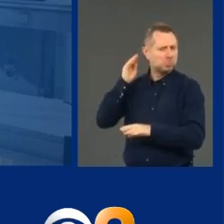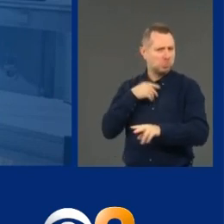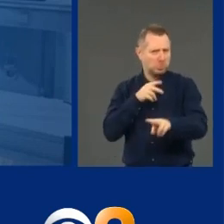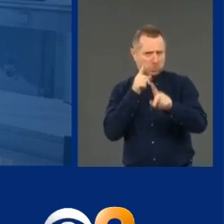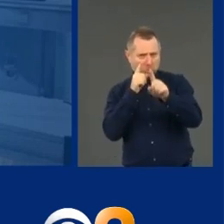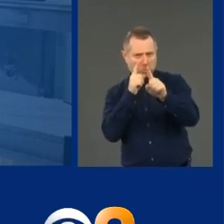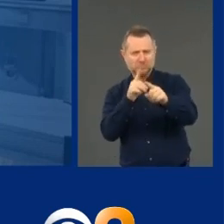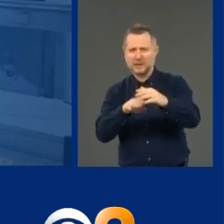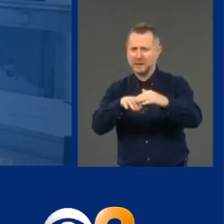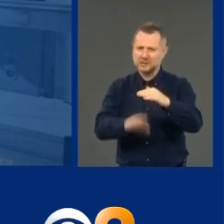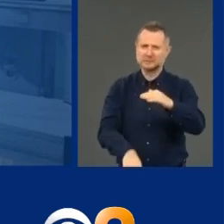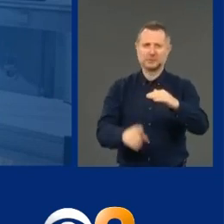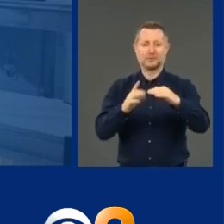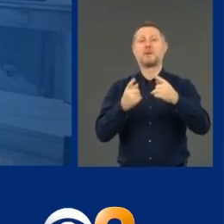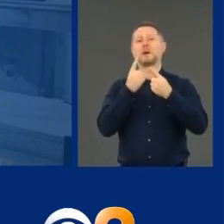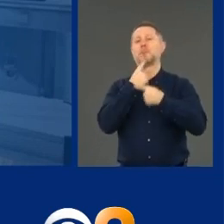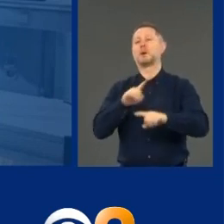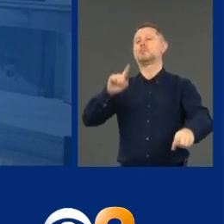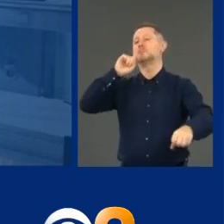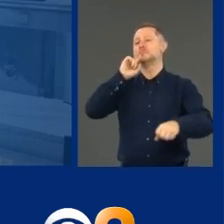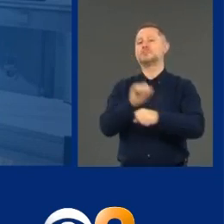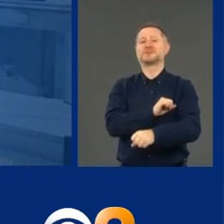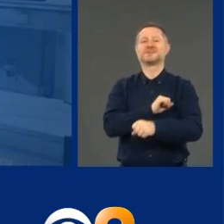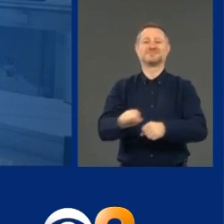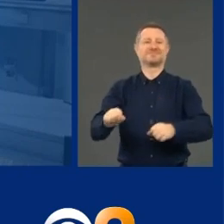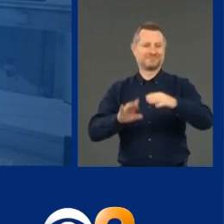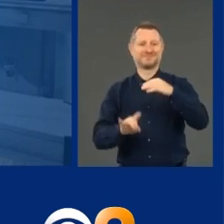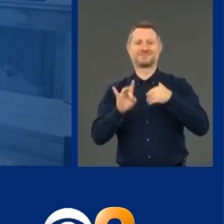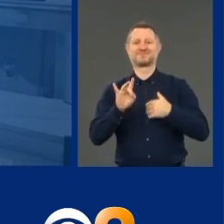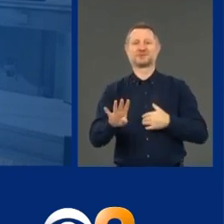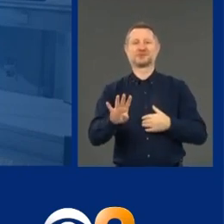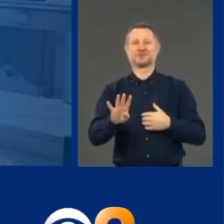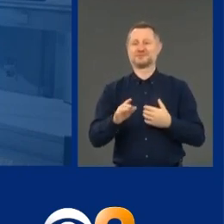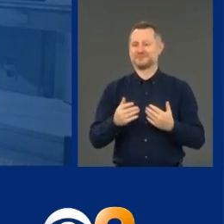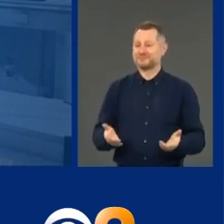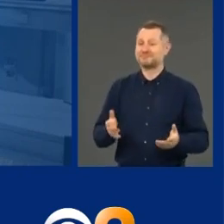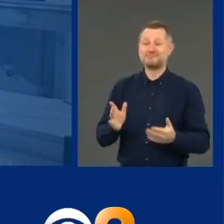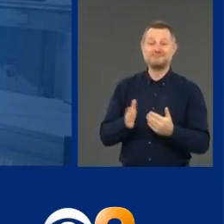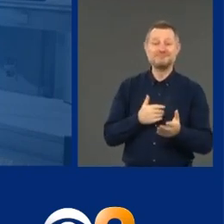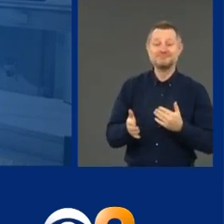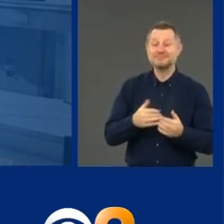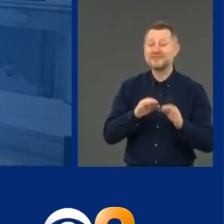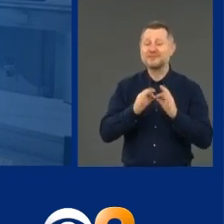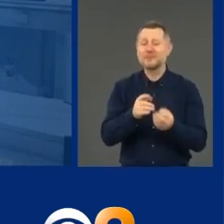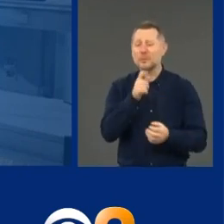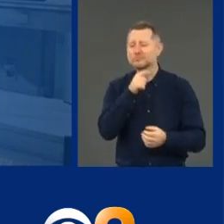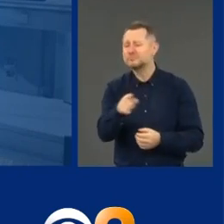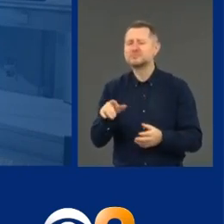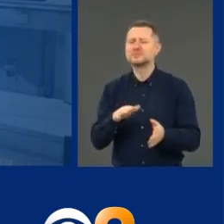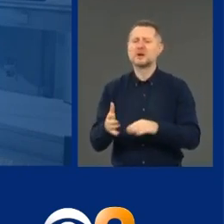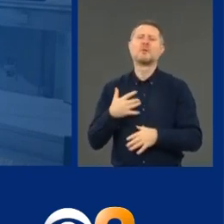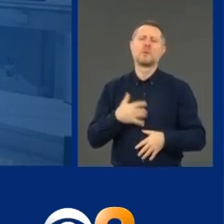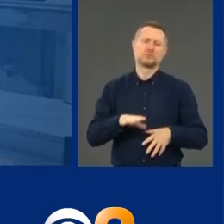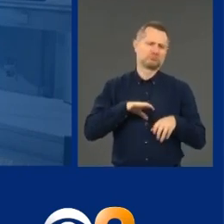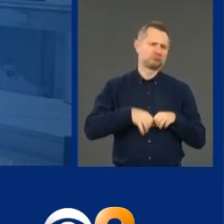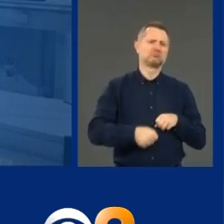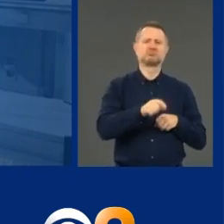under 100. Doesn't do any good for those 84 families that are feeling the pain.